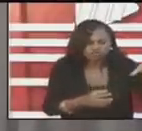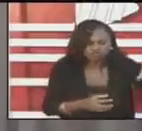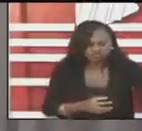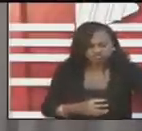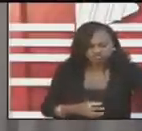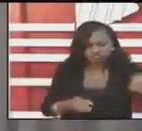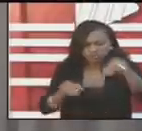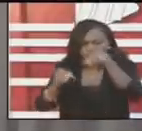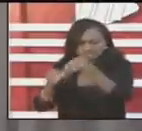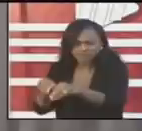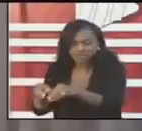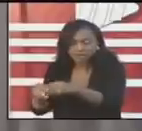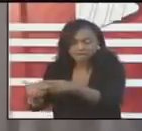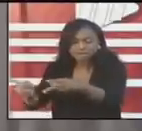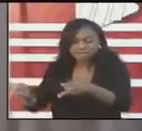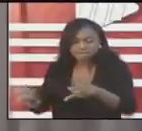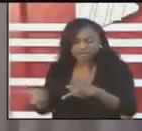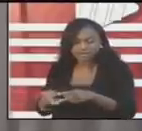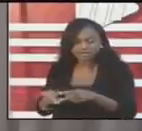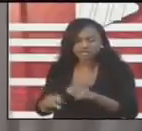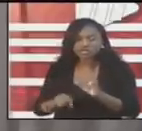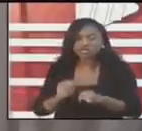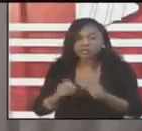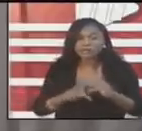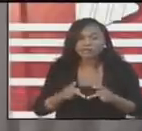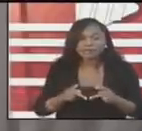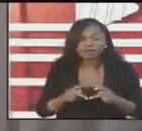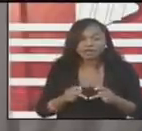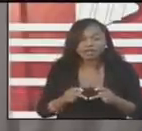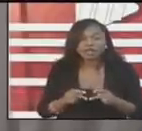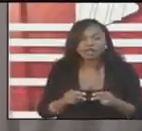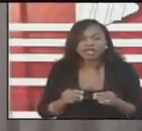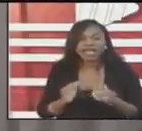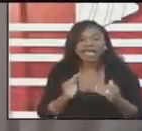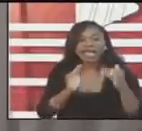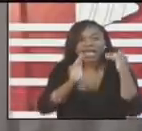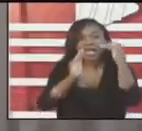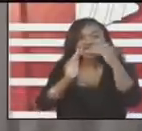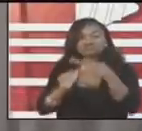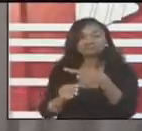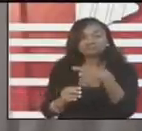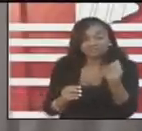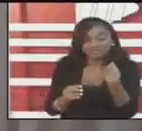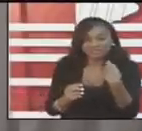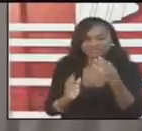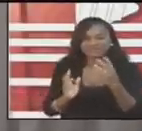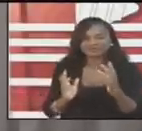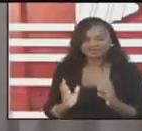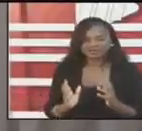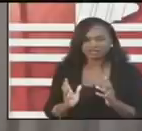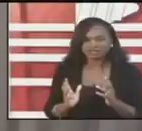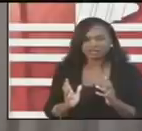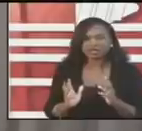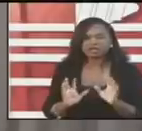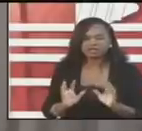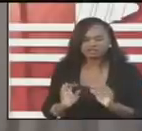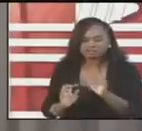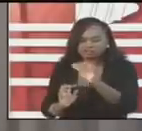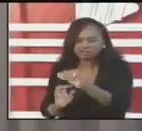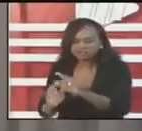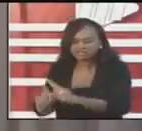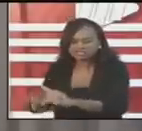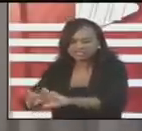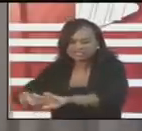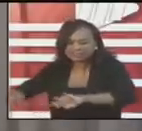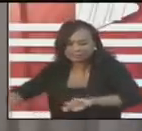facilities on land, we put the higher risk individuals. Not that the entire group is very low risk now, because they have spent quite a long time